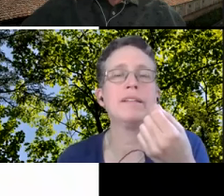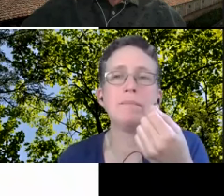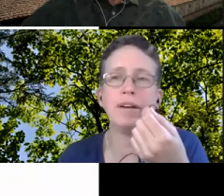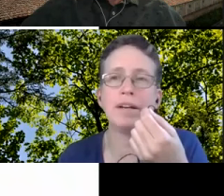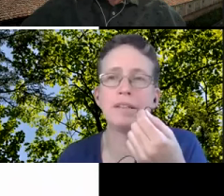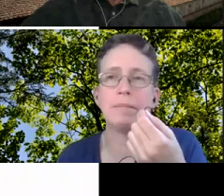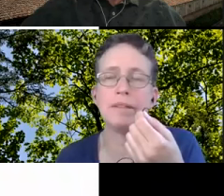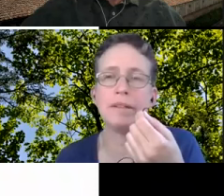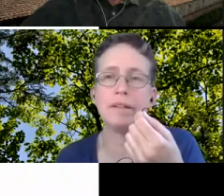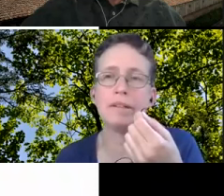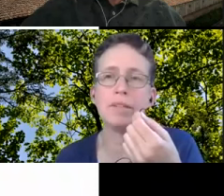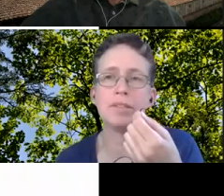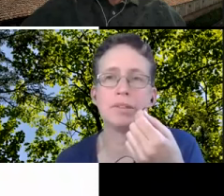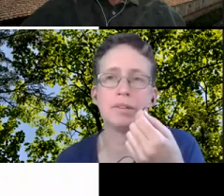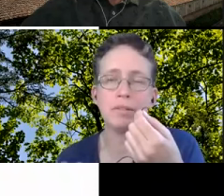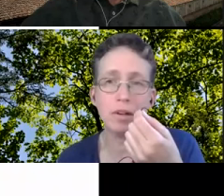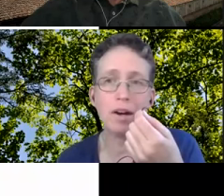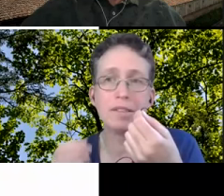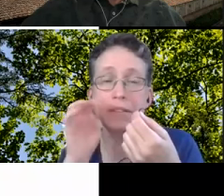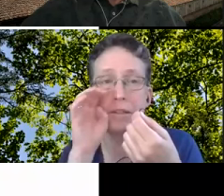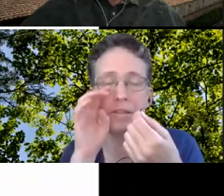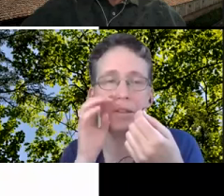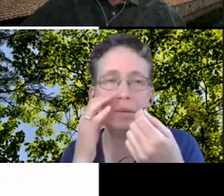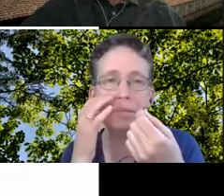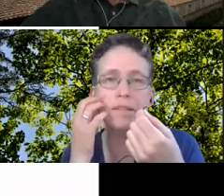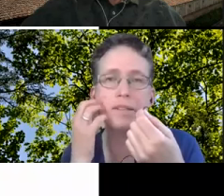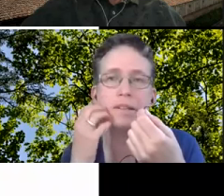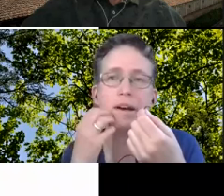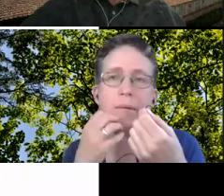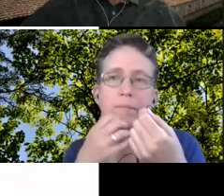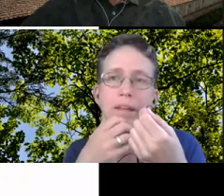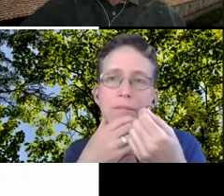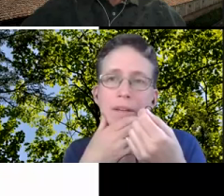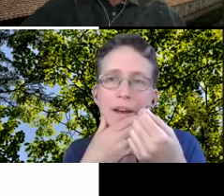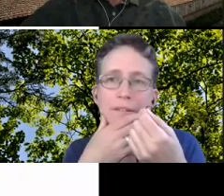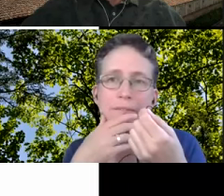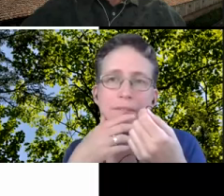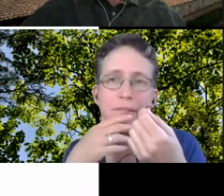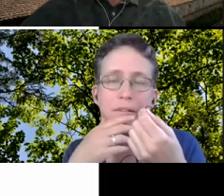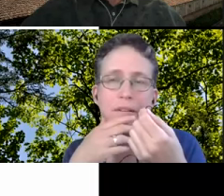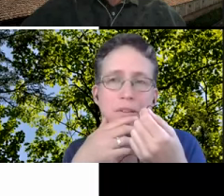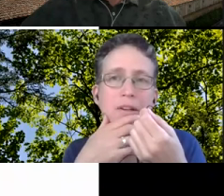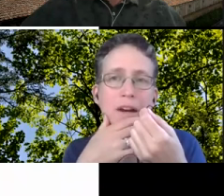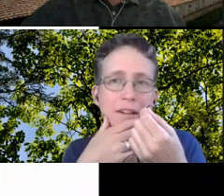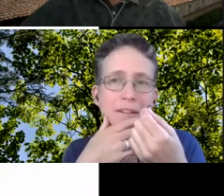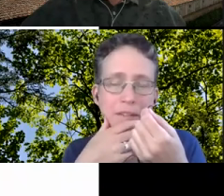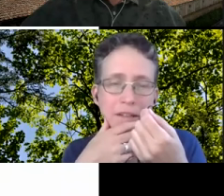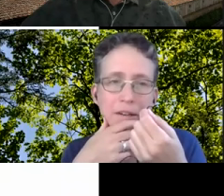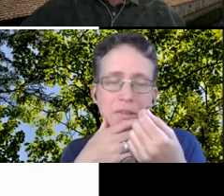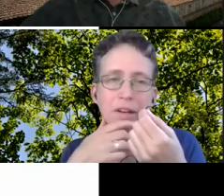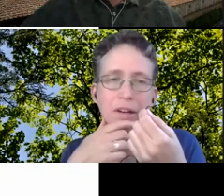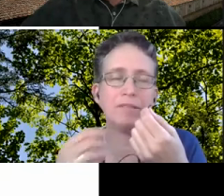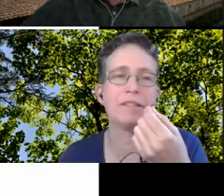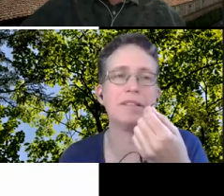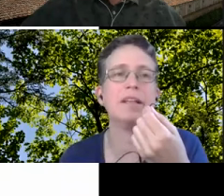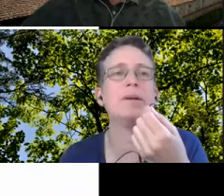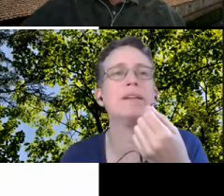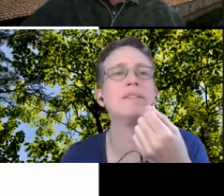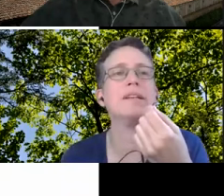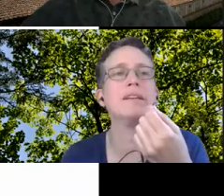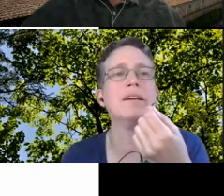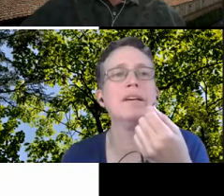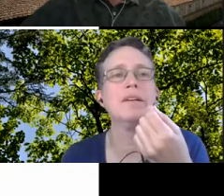think exemplifies some of the potential costs to humans if we have a certain kind of density